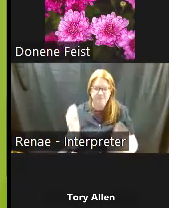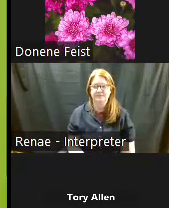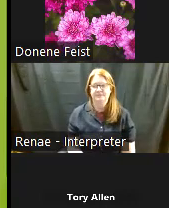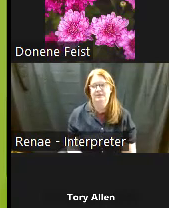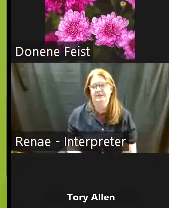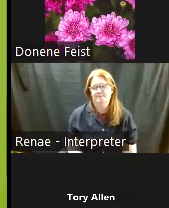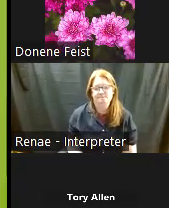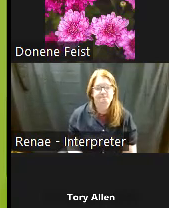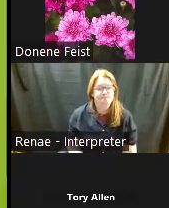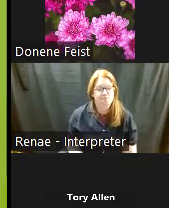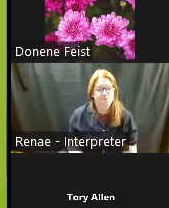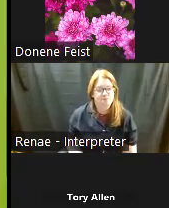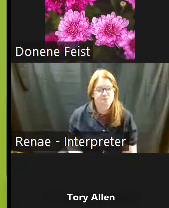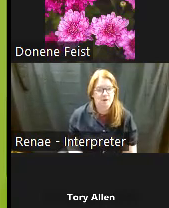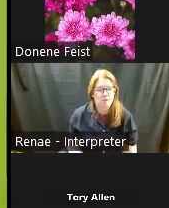Okay, next.